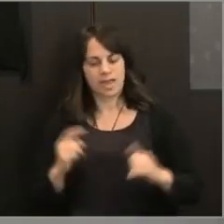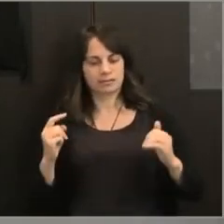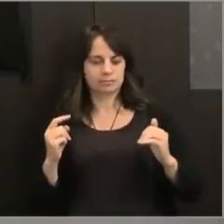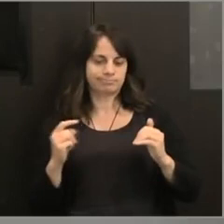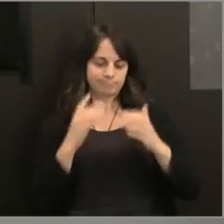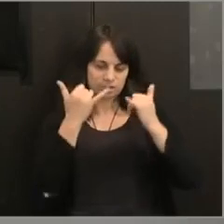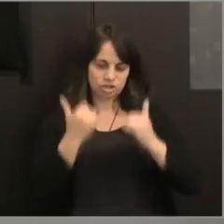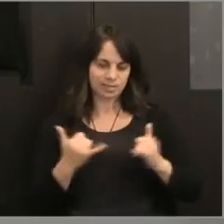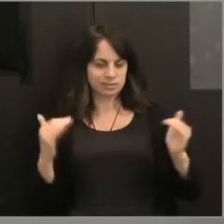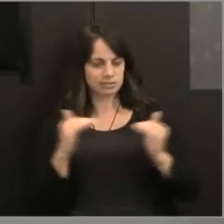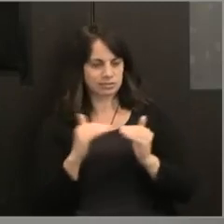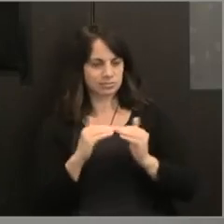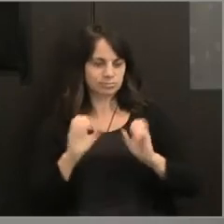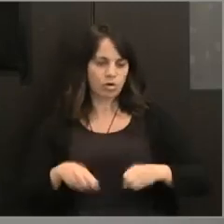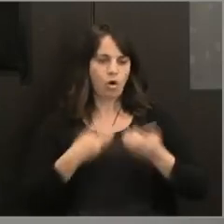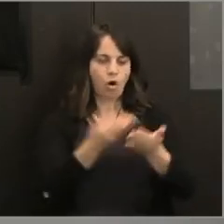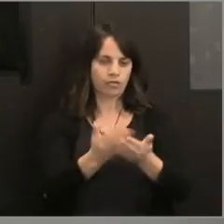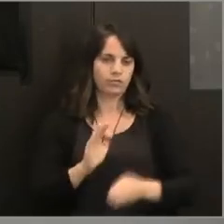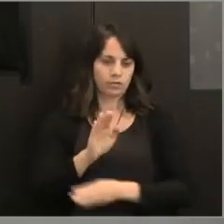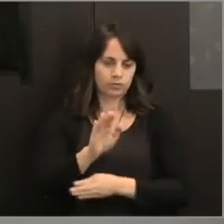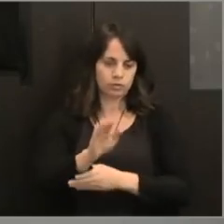future. Kia ora.